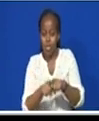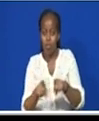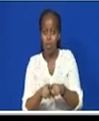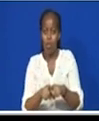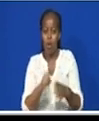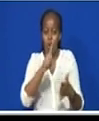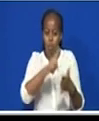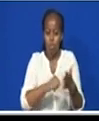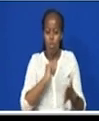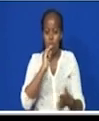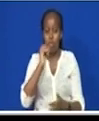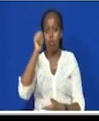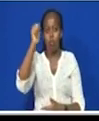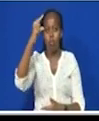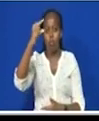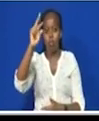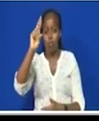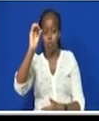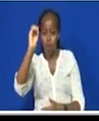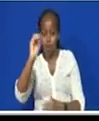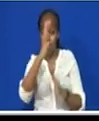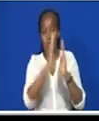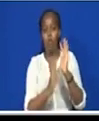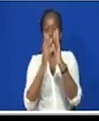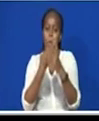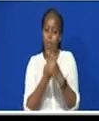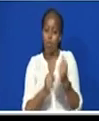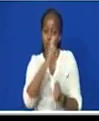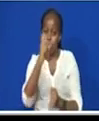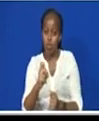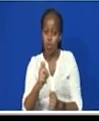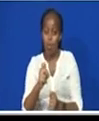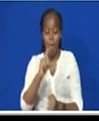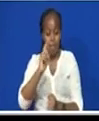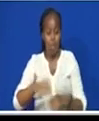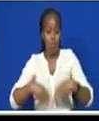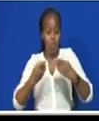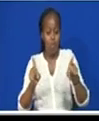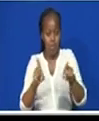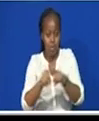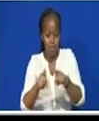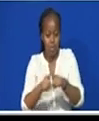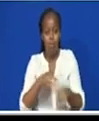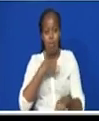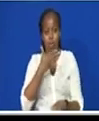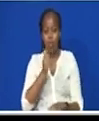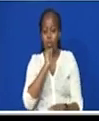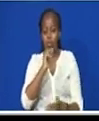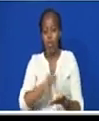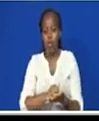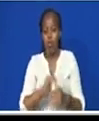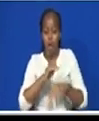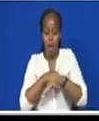is agroforestry? Both of these questions require the same things for you to earn 2